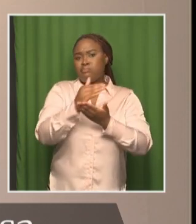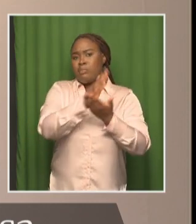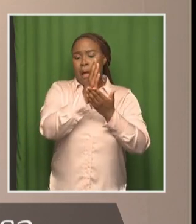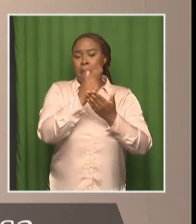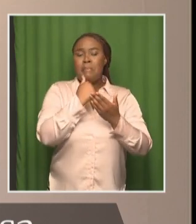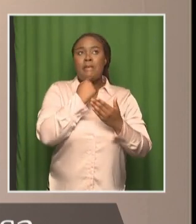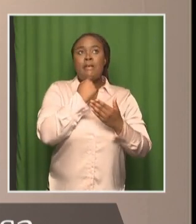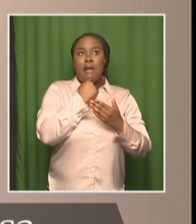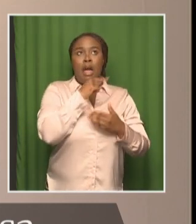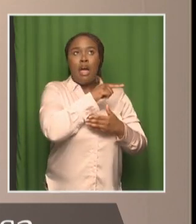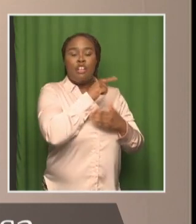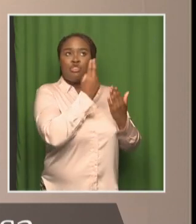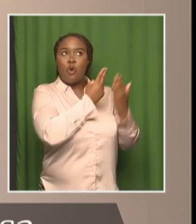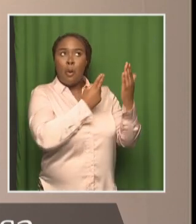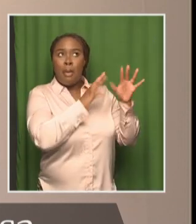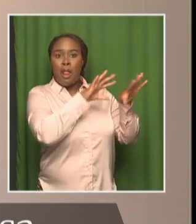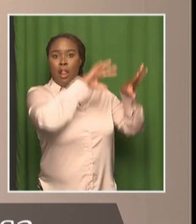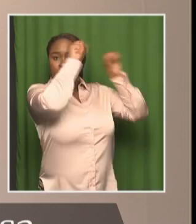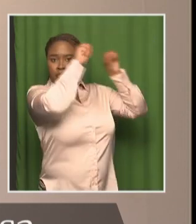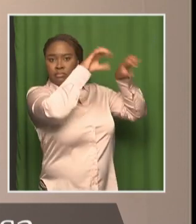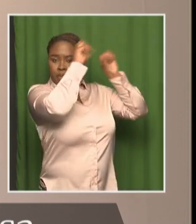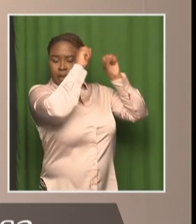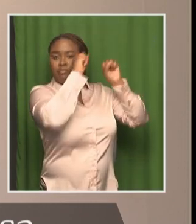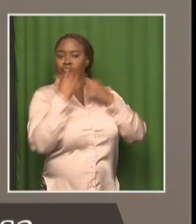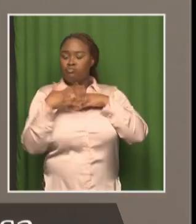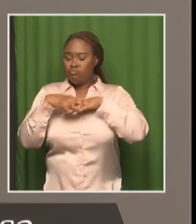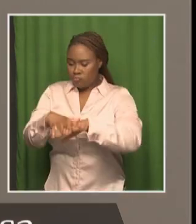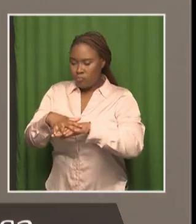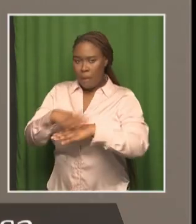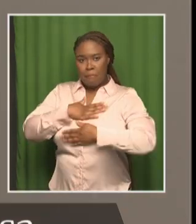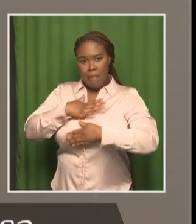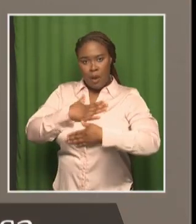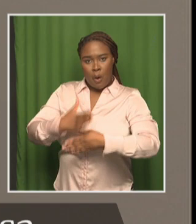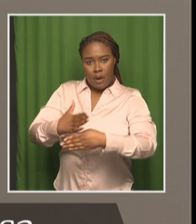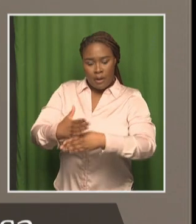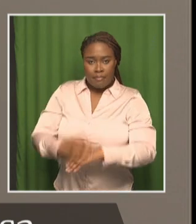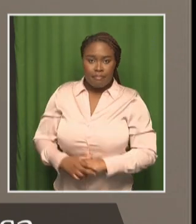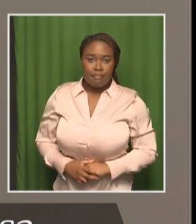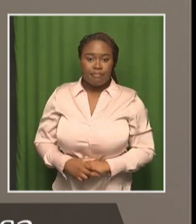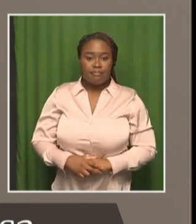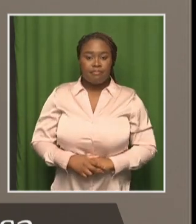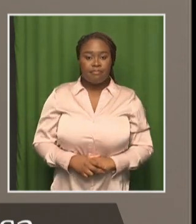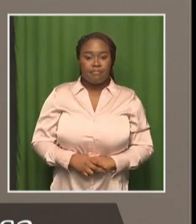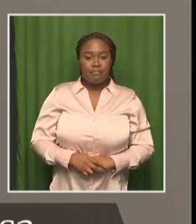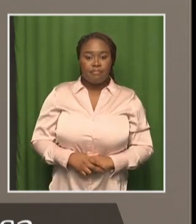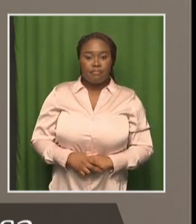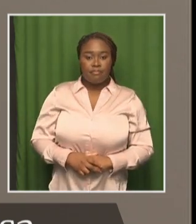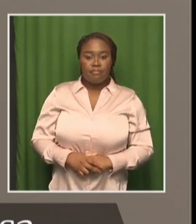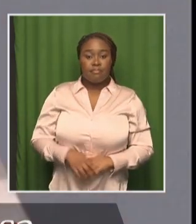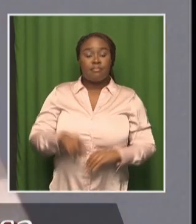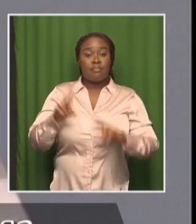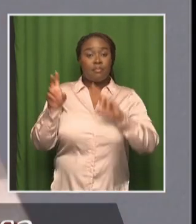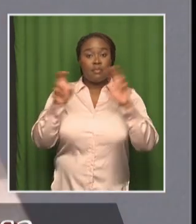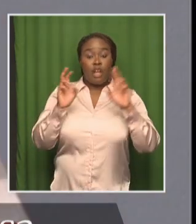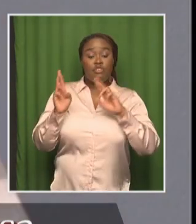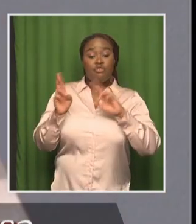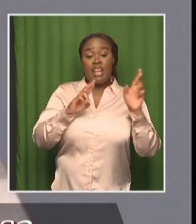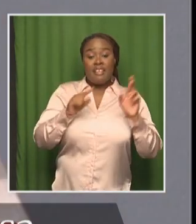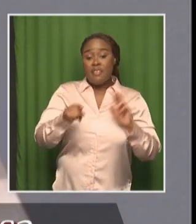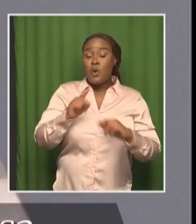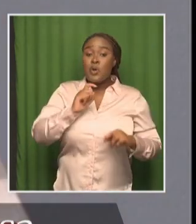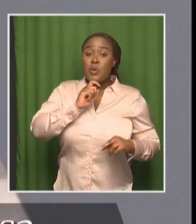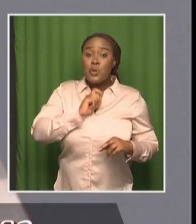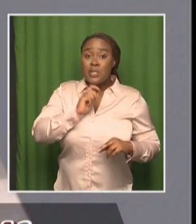I learned from the drawings and bring it into my medium. The concept of ready-for-use artworks challenges